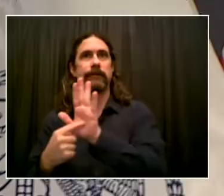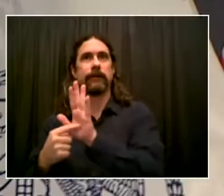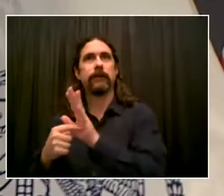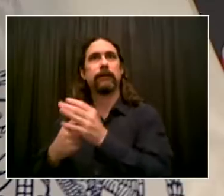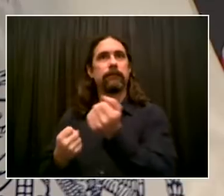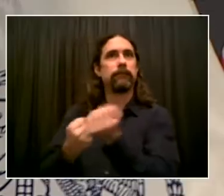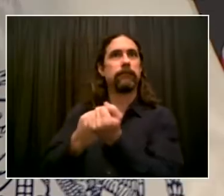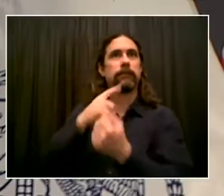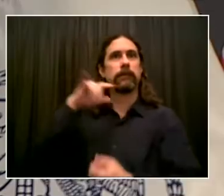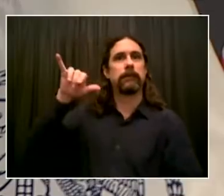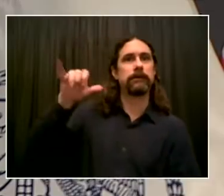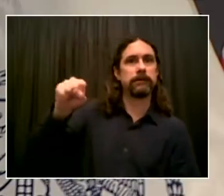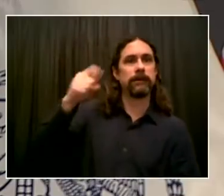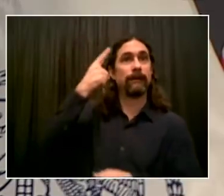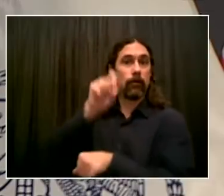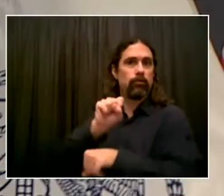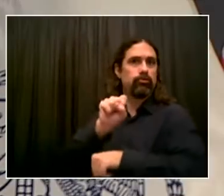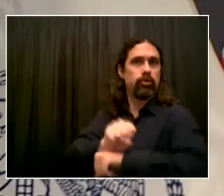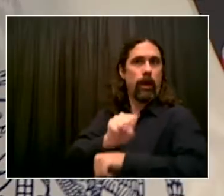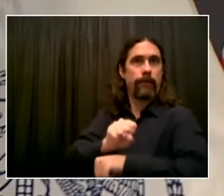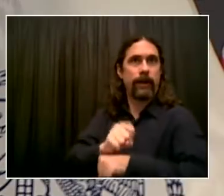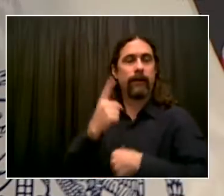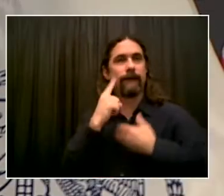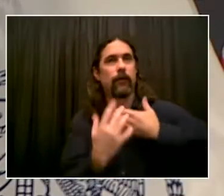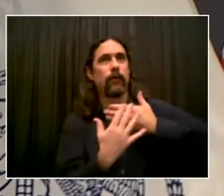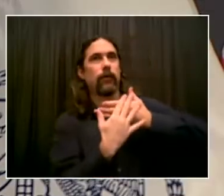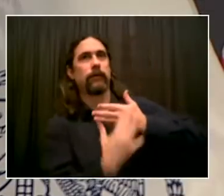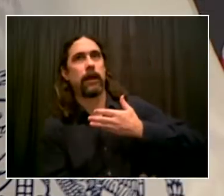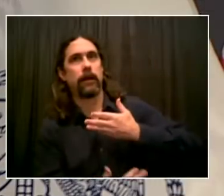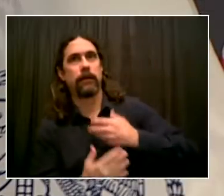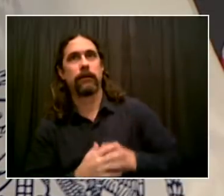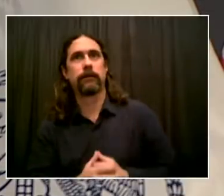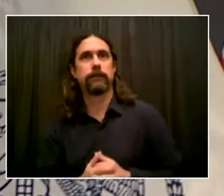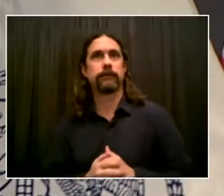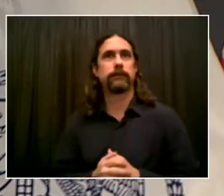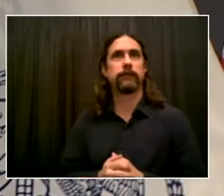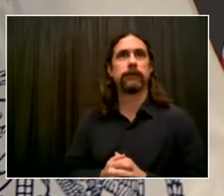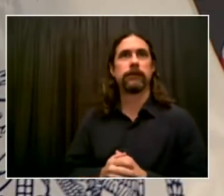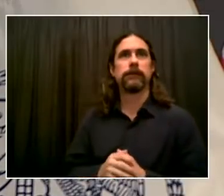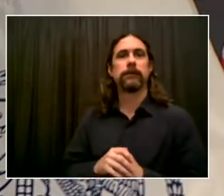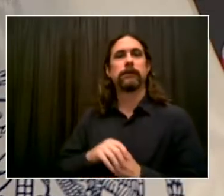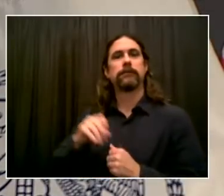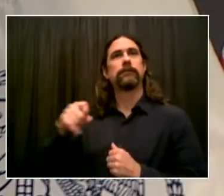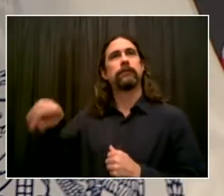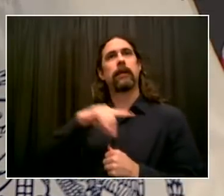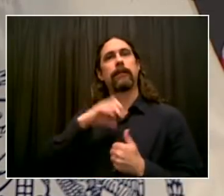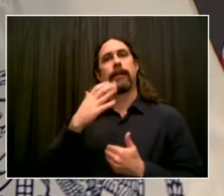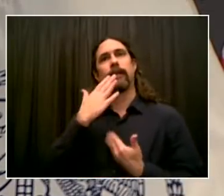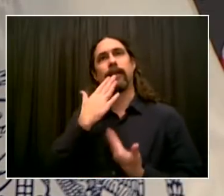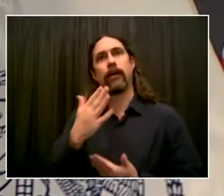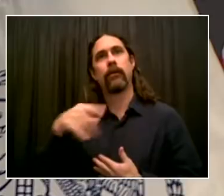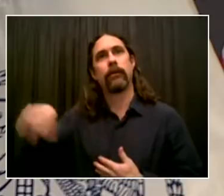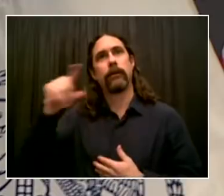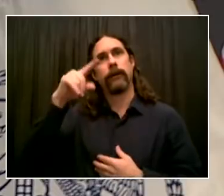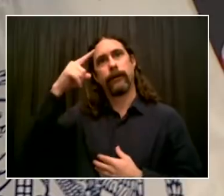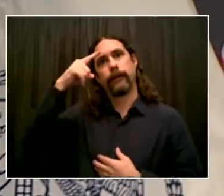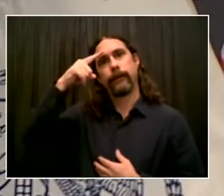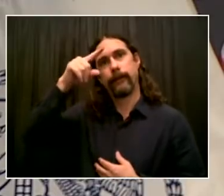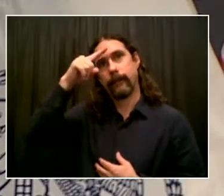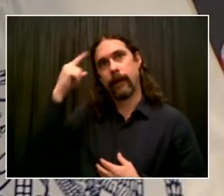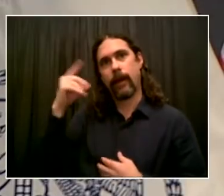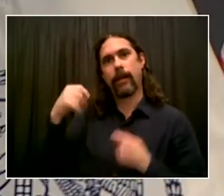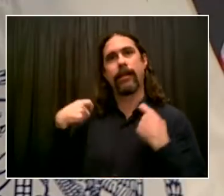really stood up here, and I want to thank the chairs, Council members Danique Miller and Adrian Adams for their leadership. I want to thank